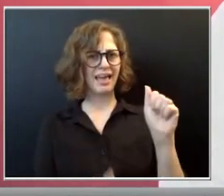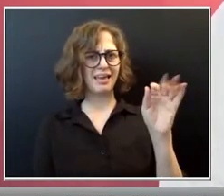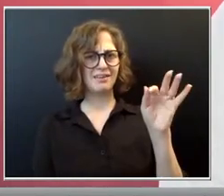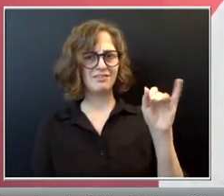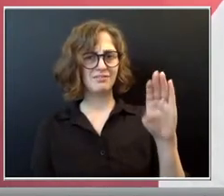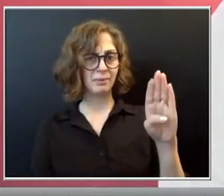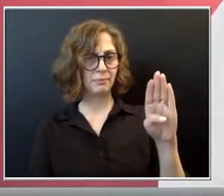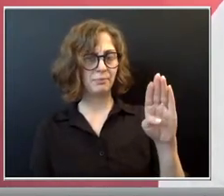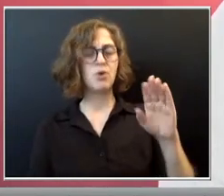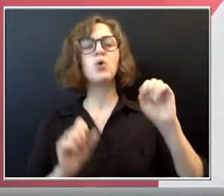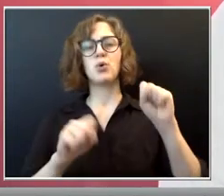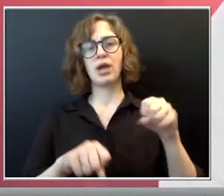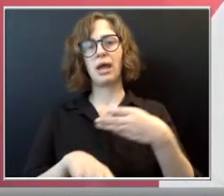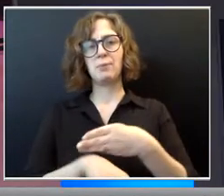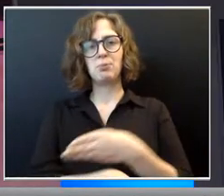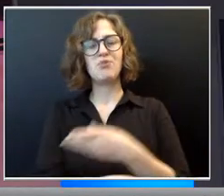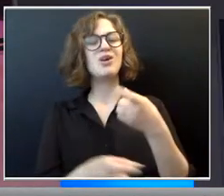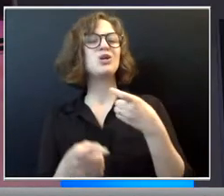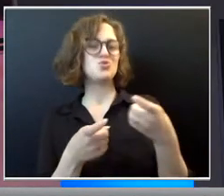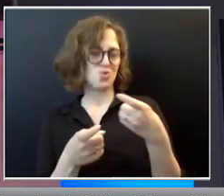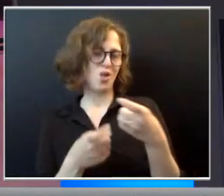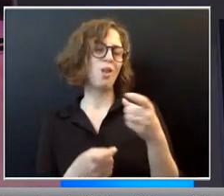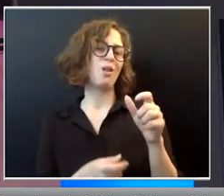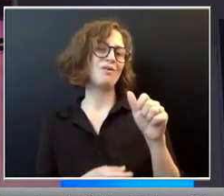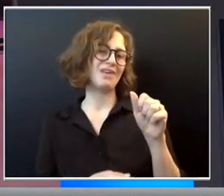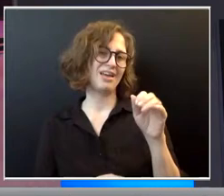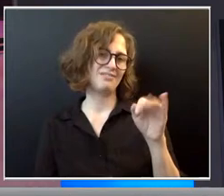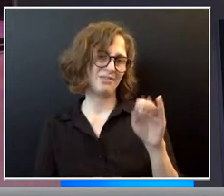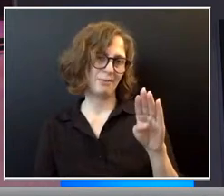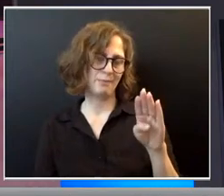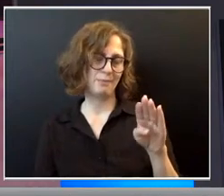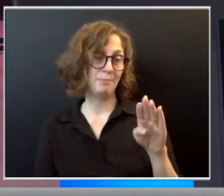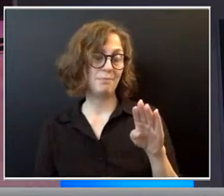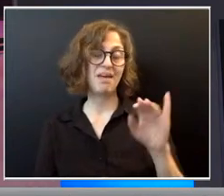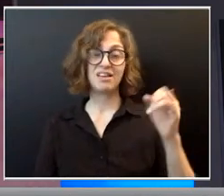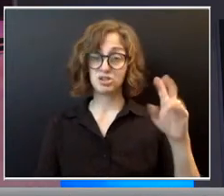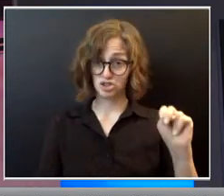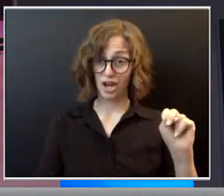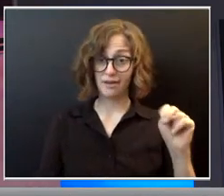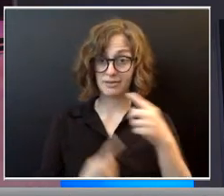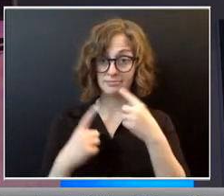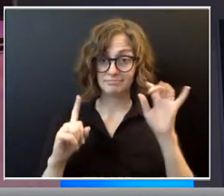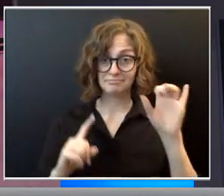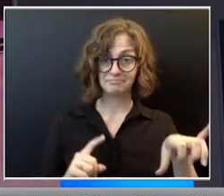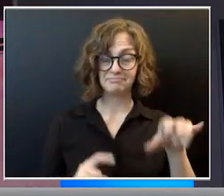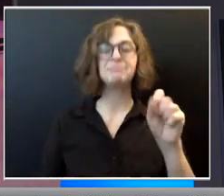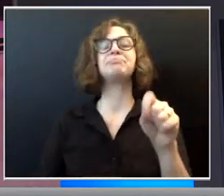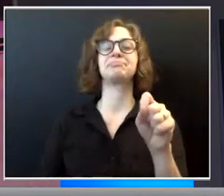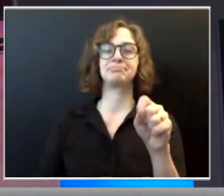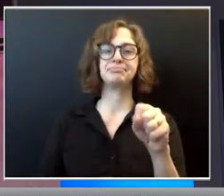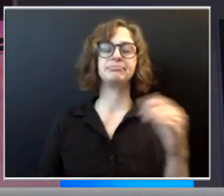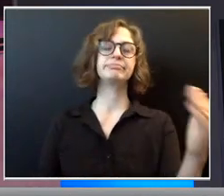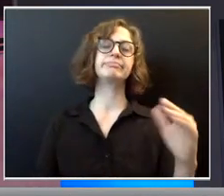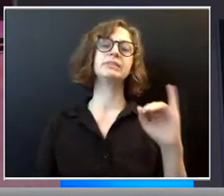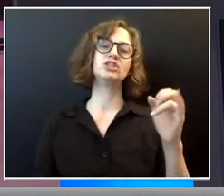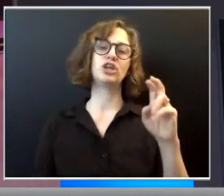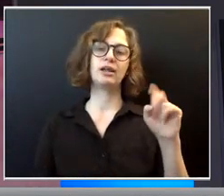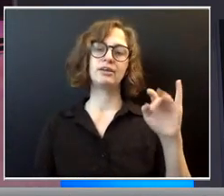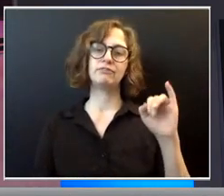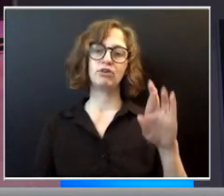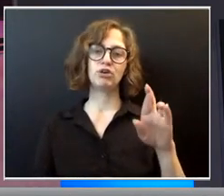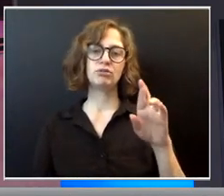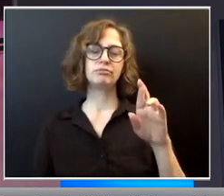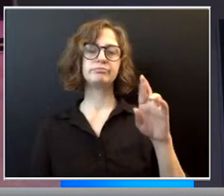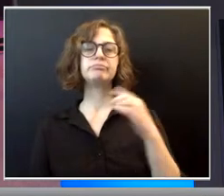fibrillation, yes. And that's what Jan has done? Yes. Jennifer wants to know, Jan, this is a question for you, what's